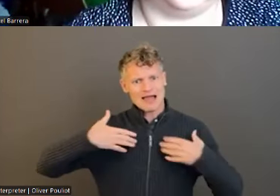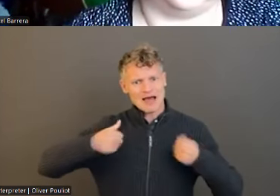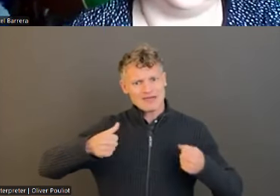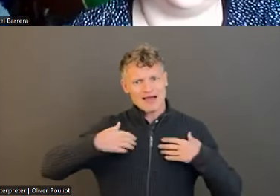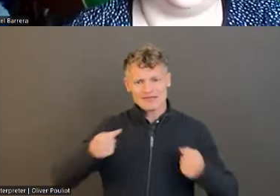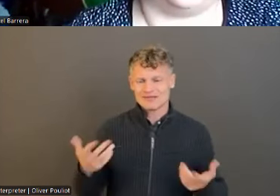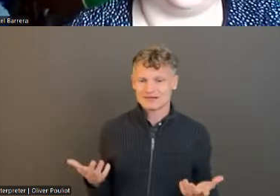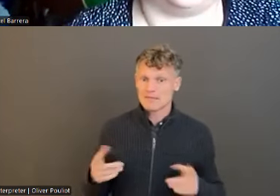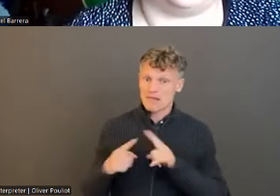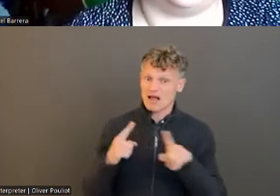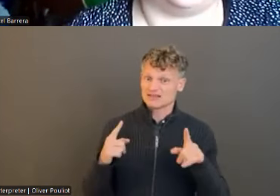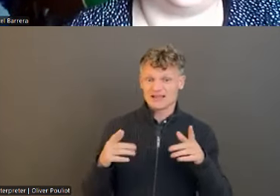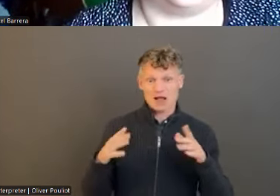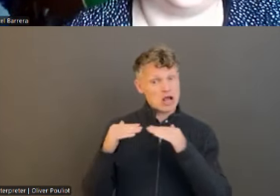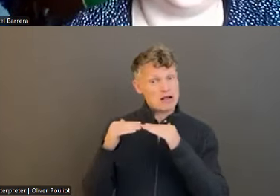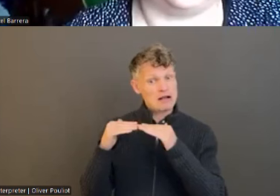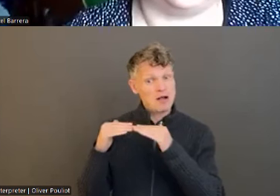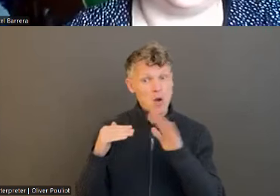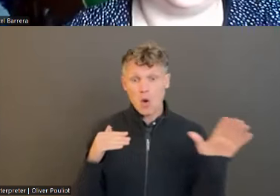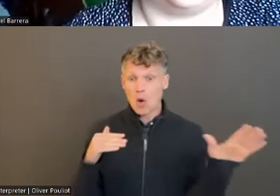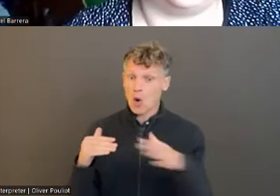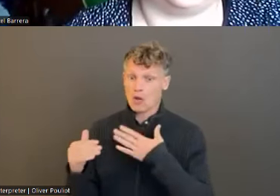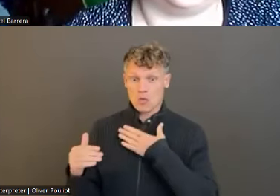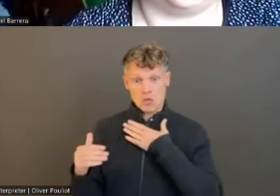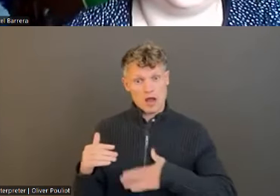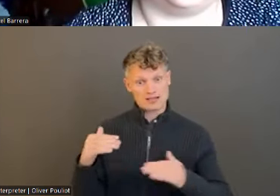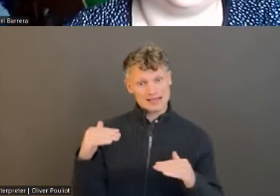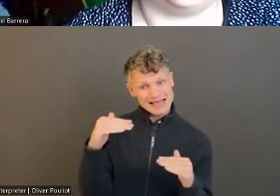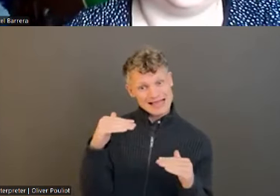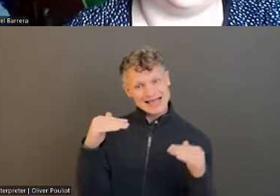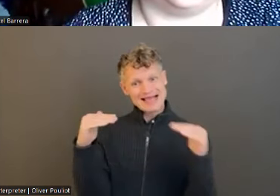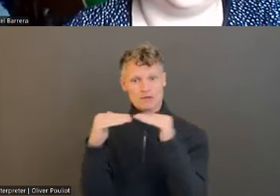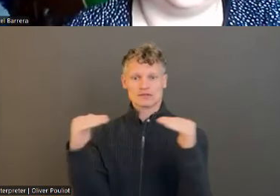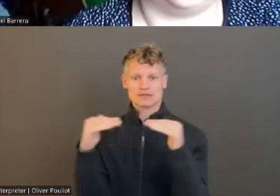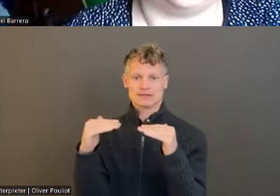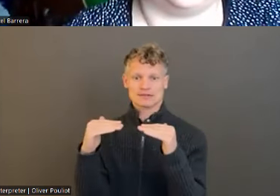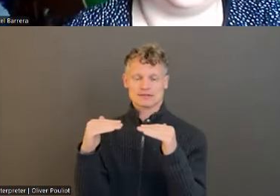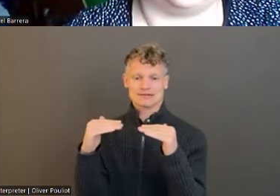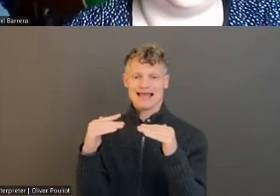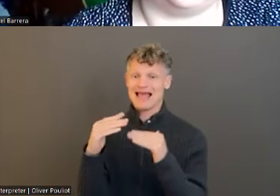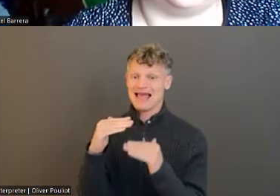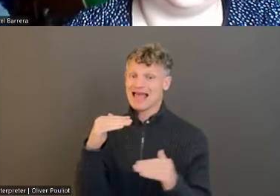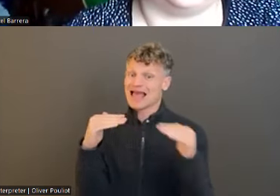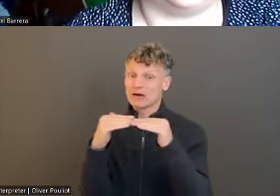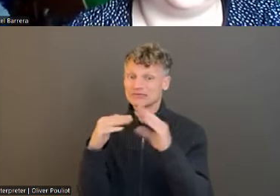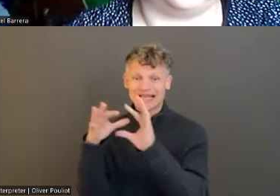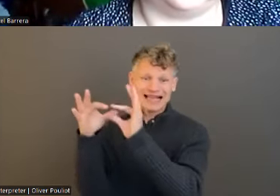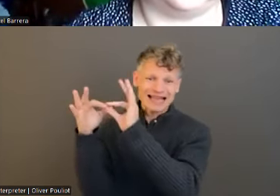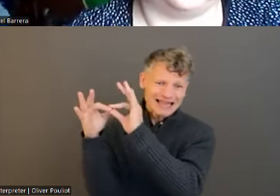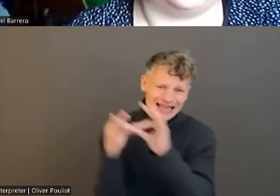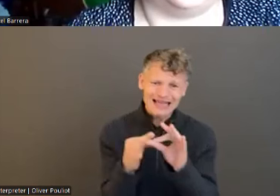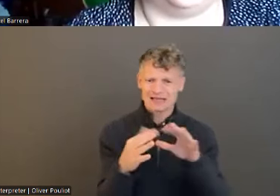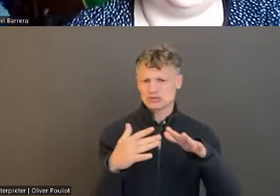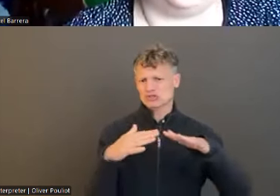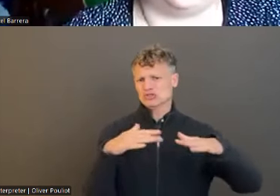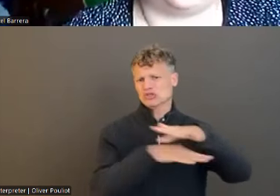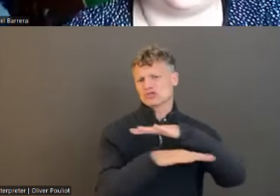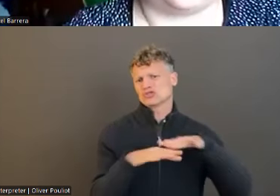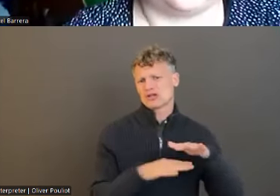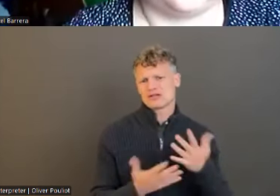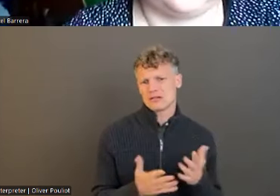common goals. And you have to always look at social determinants of health, and it has to be work that has to be done in collaboration. And